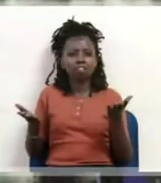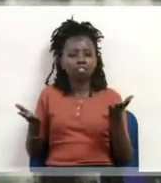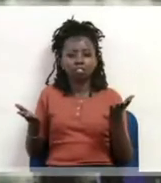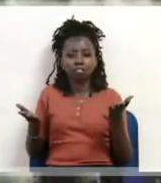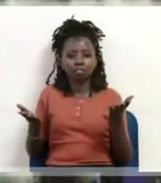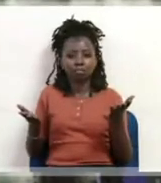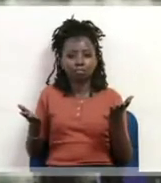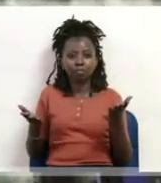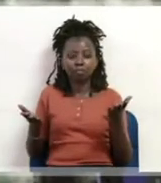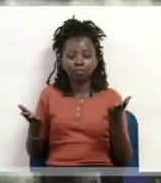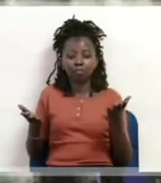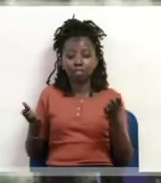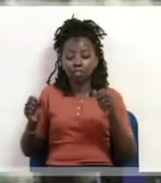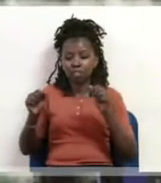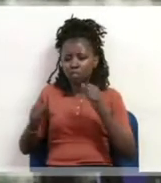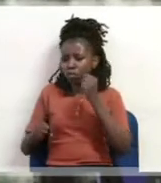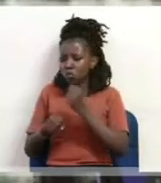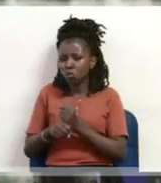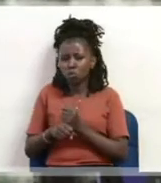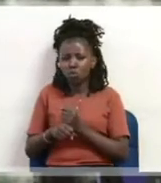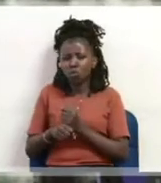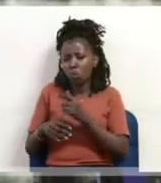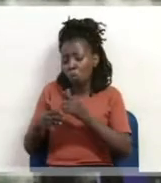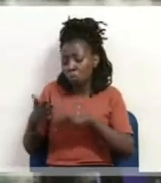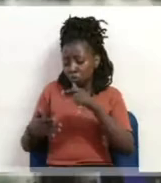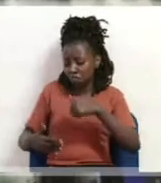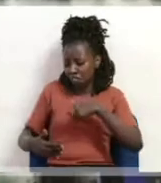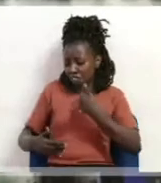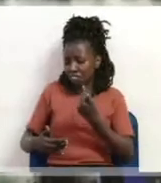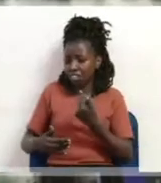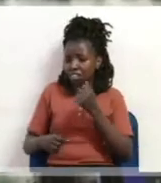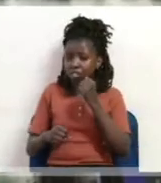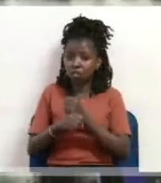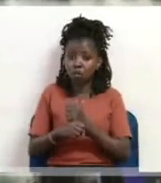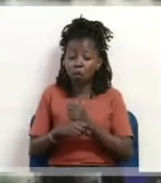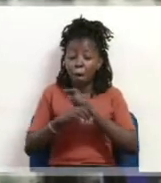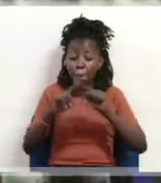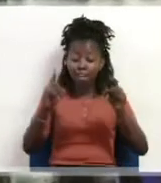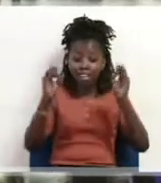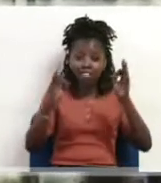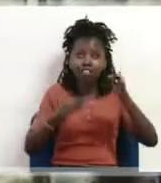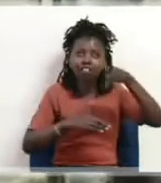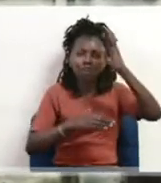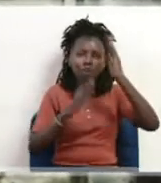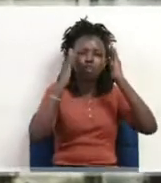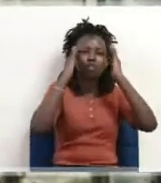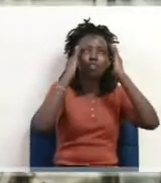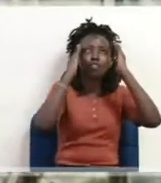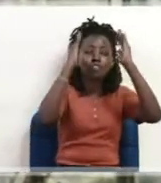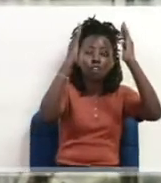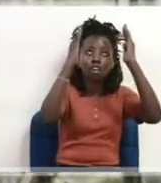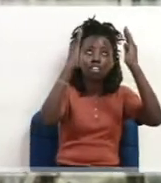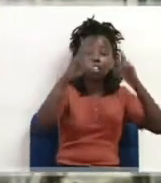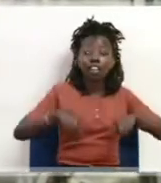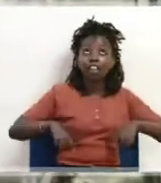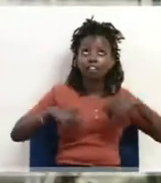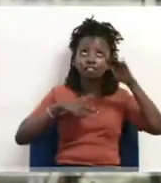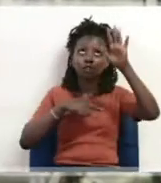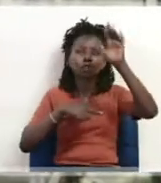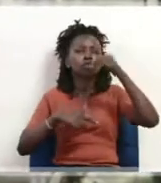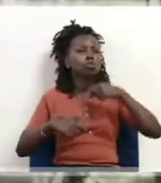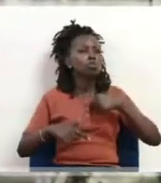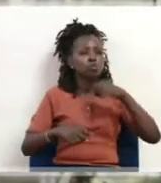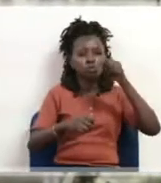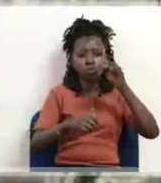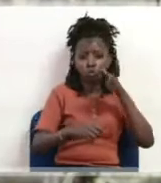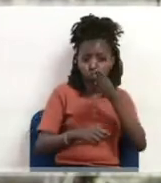Whatever you feel like doing. But if God is the central focus of your life, you will do